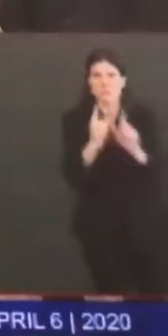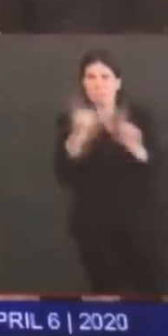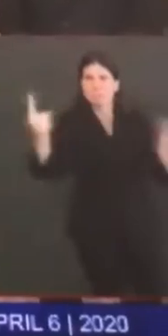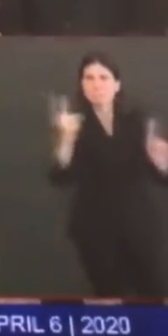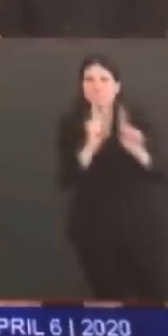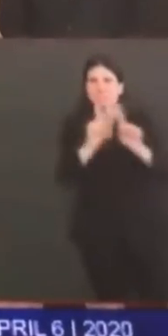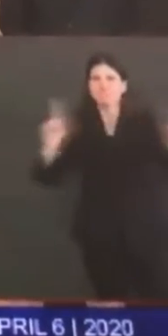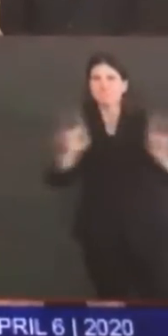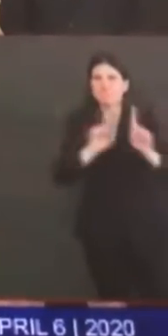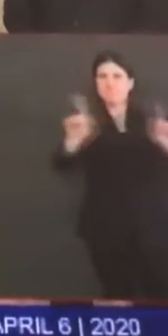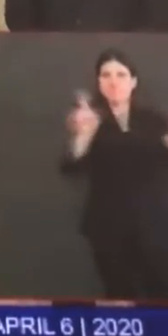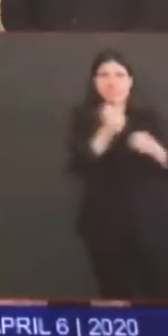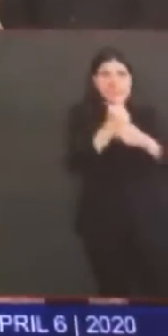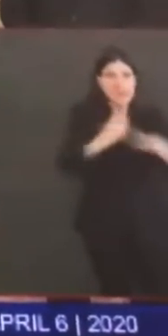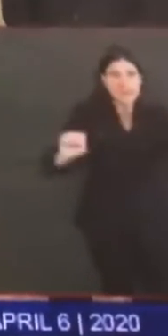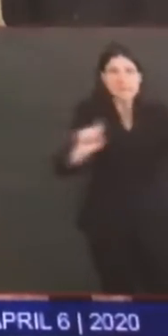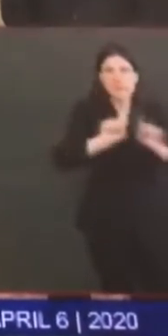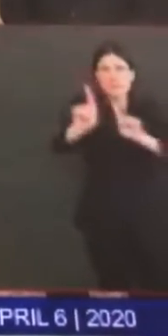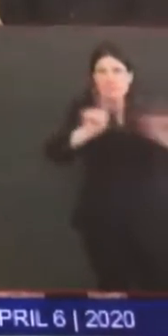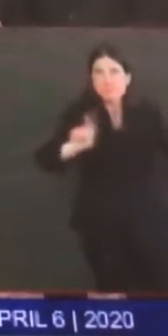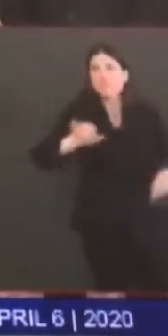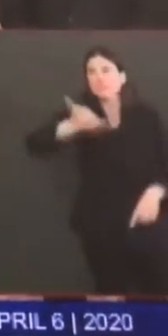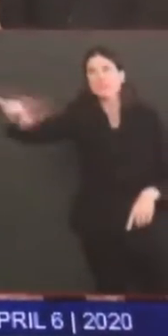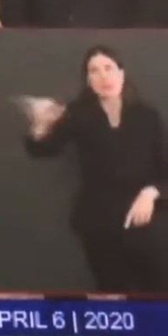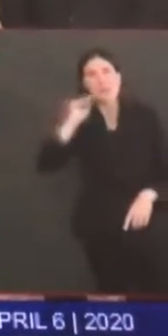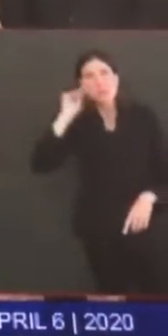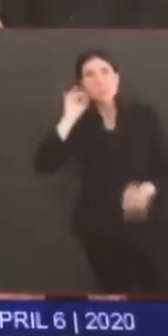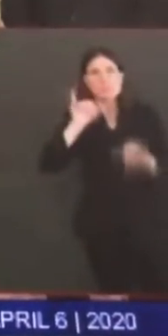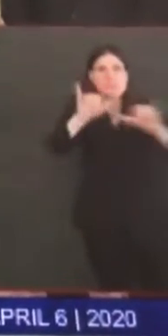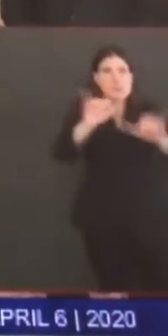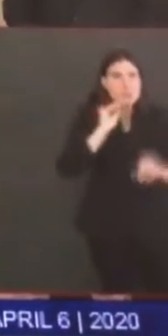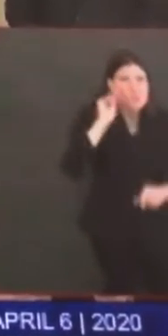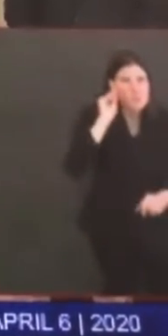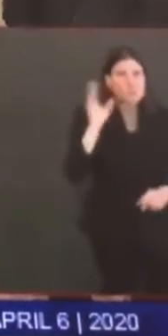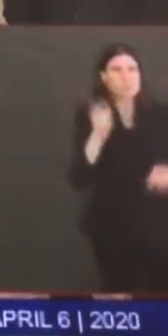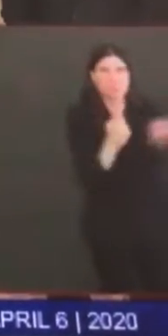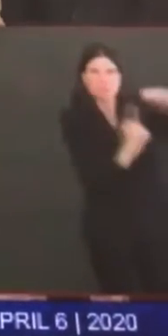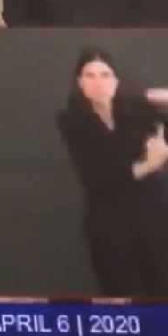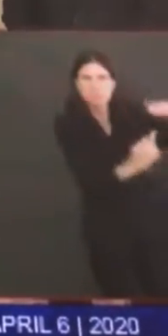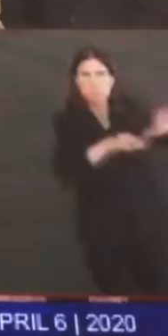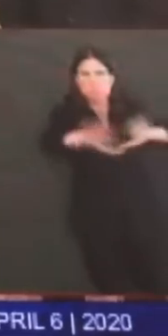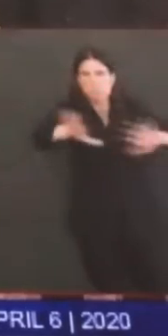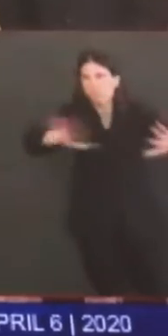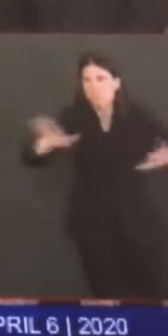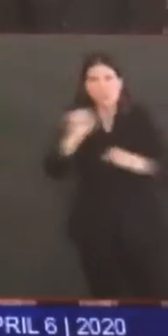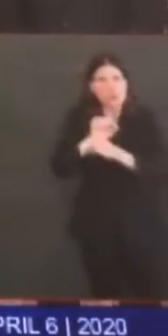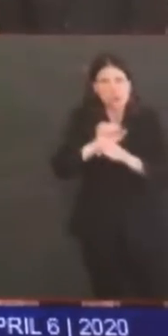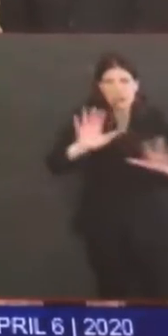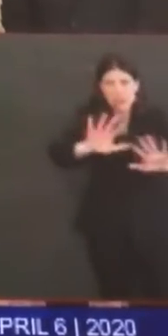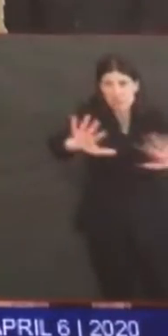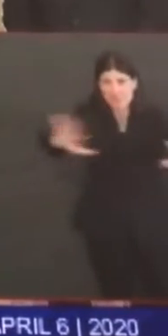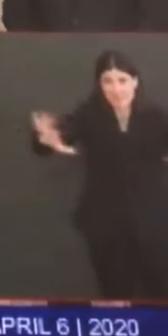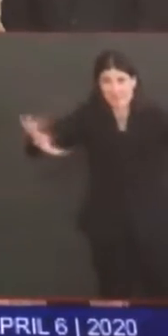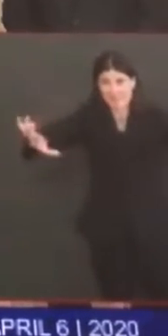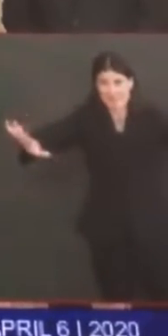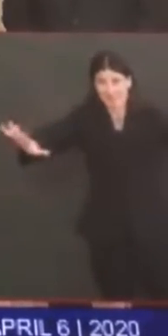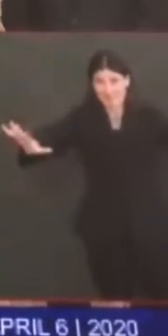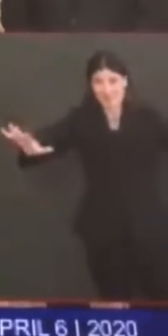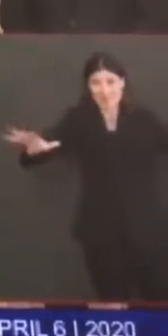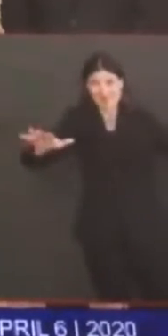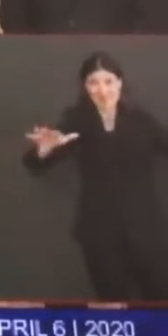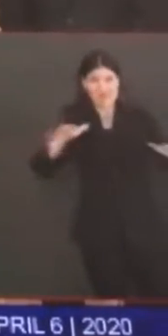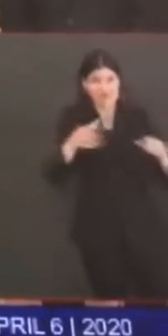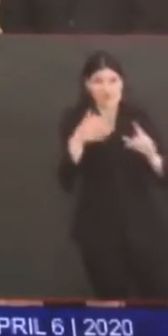people stay at home, don't go to work unless absolutely necessary, 100% obey the quarantine if you're ordered